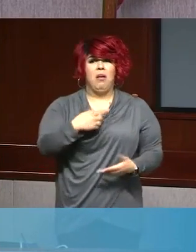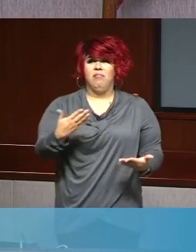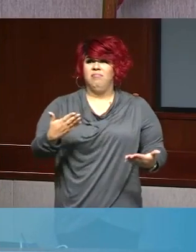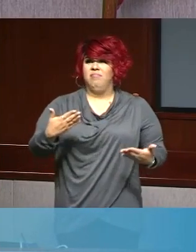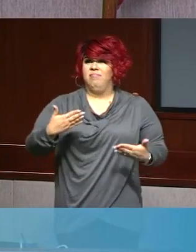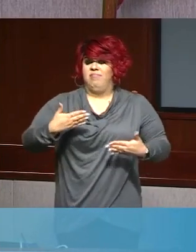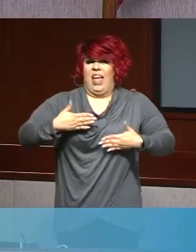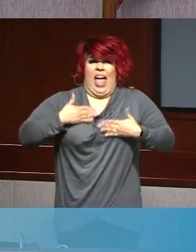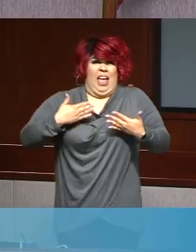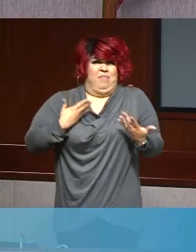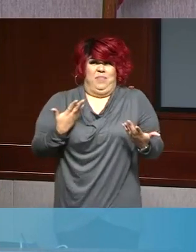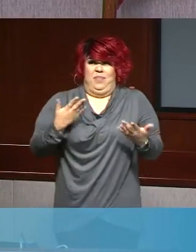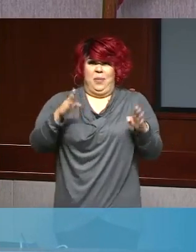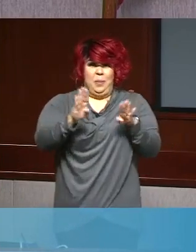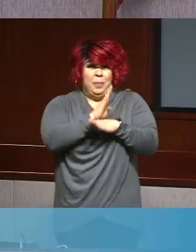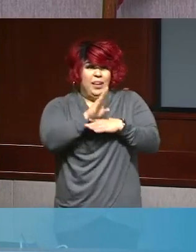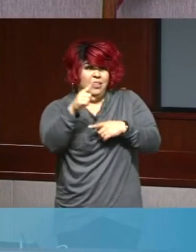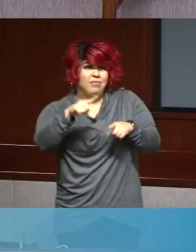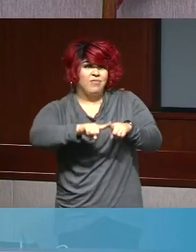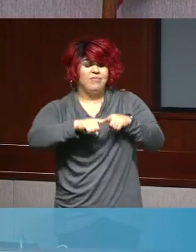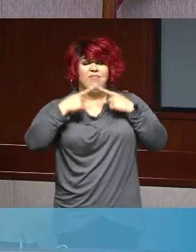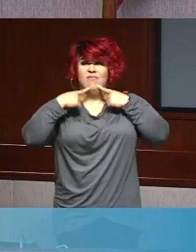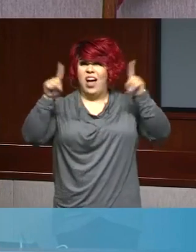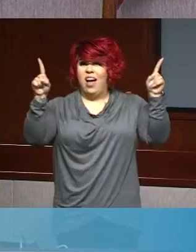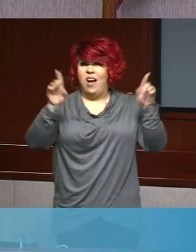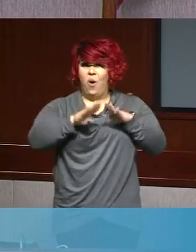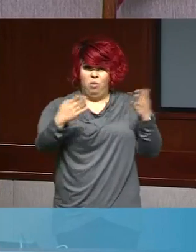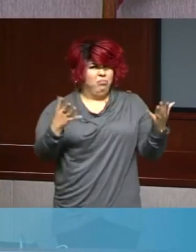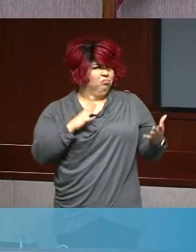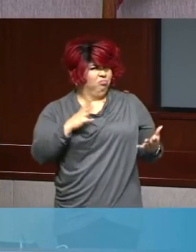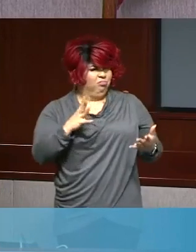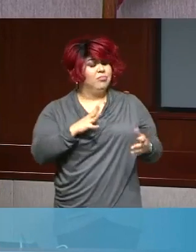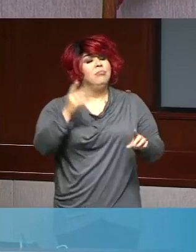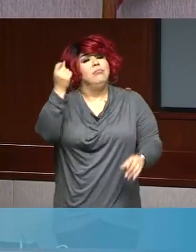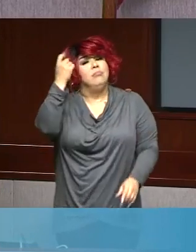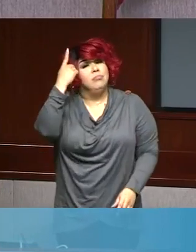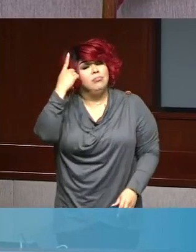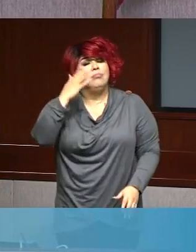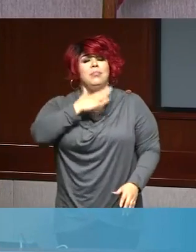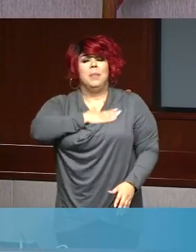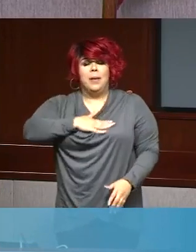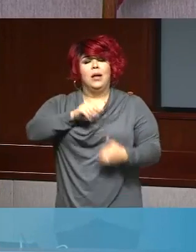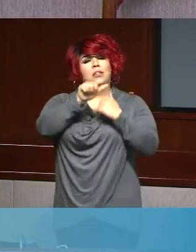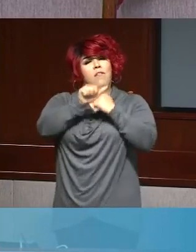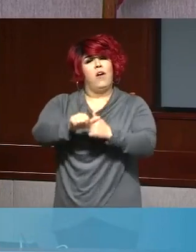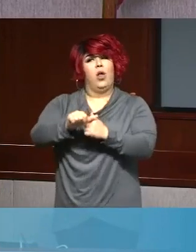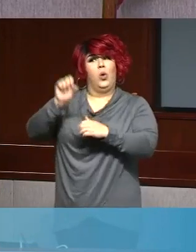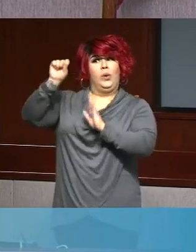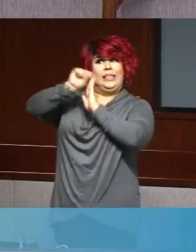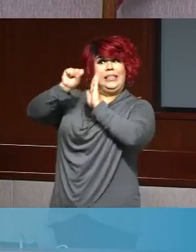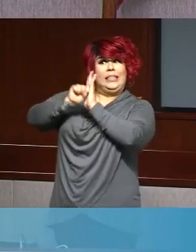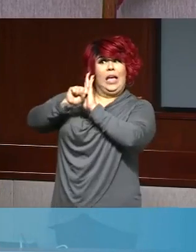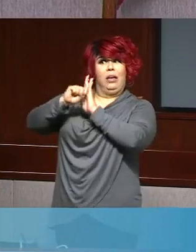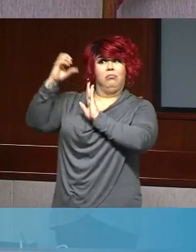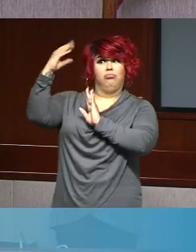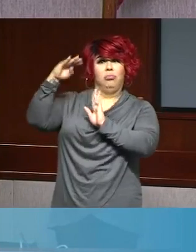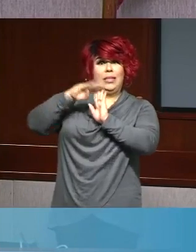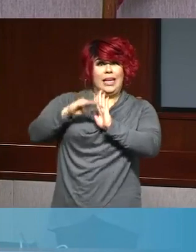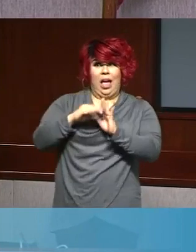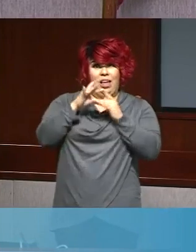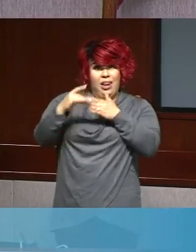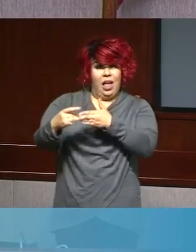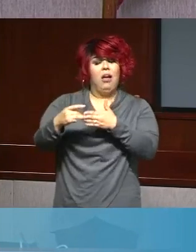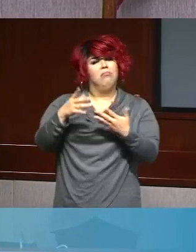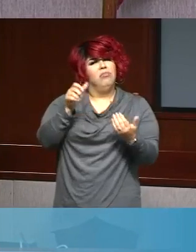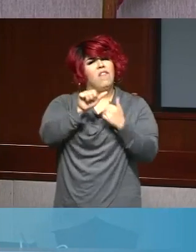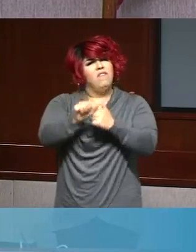see our businesses start to reopen under the guidance that has been provided by the state. When they comply with that guidance, there is a